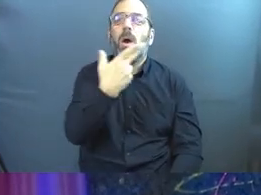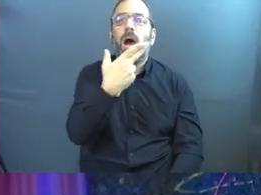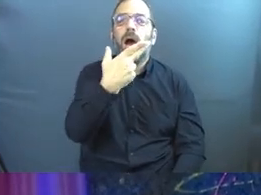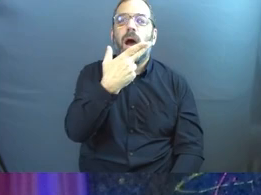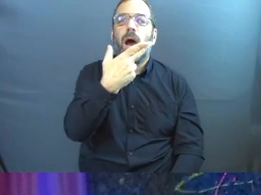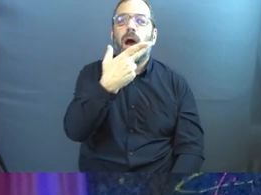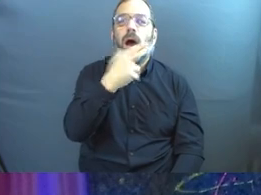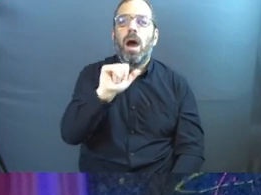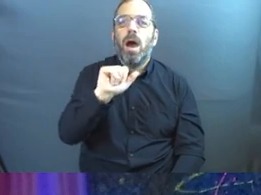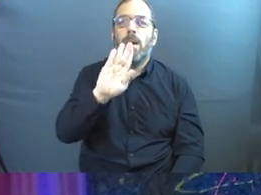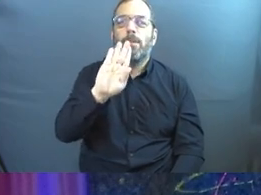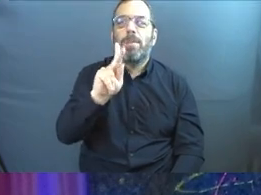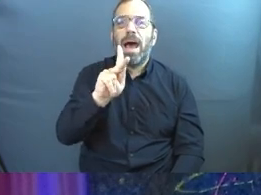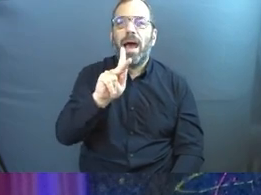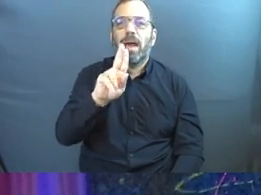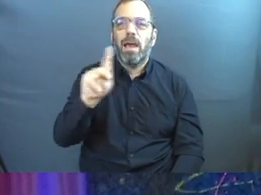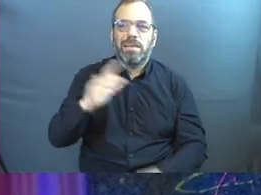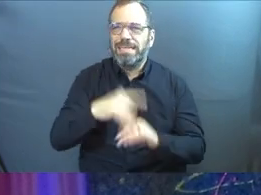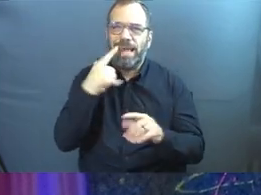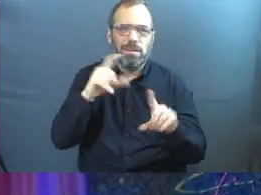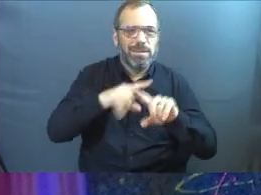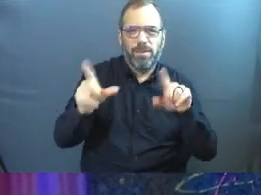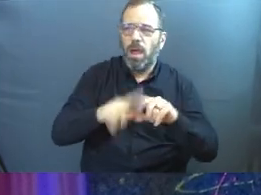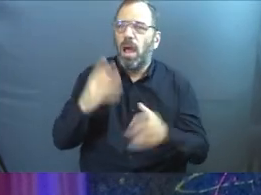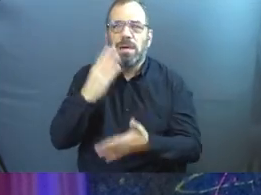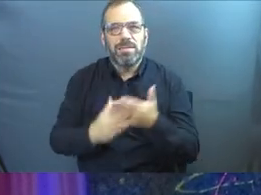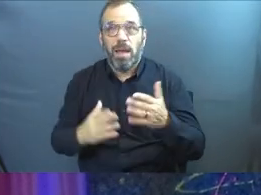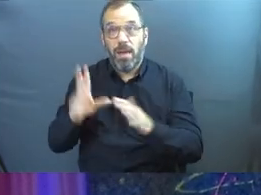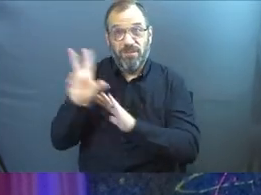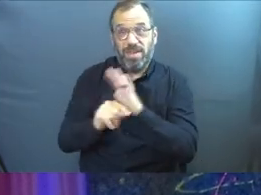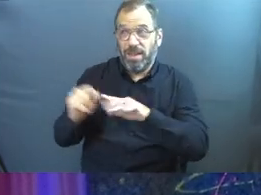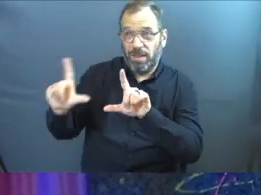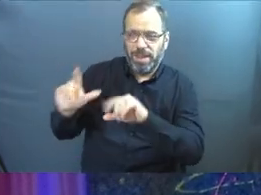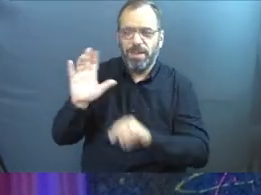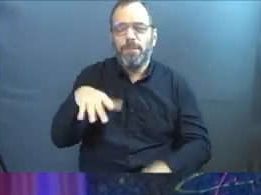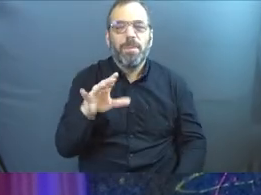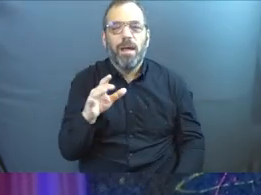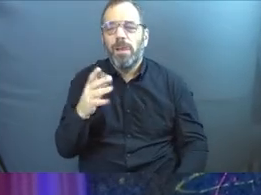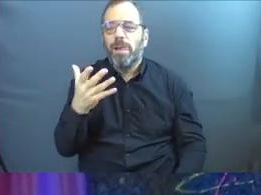Habakkuk. There are a lot of different ways to say it. Some of you guys saw the video online.